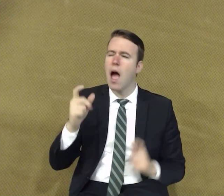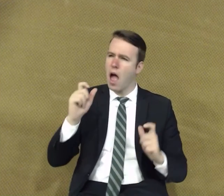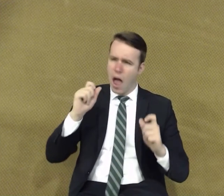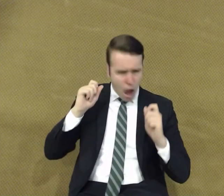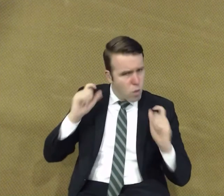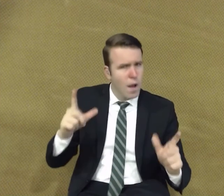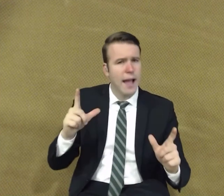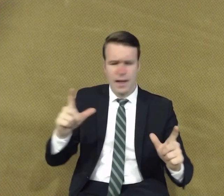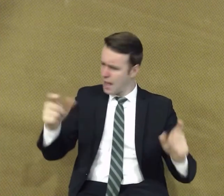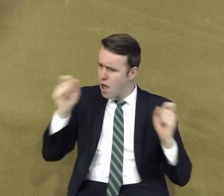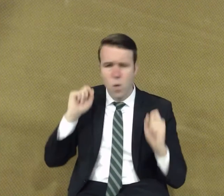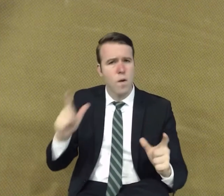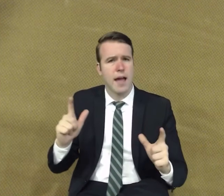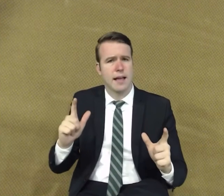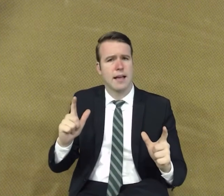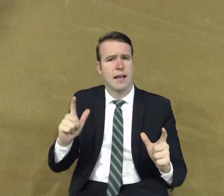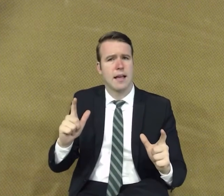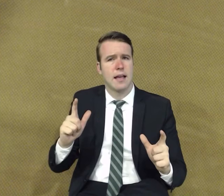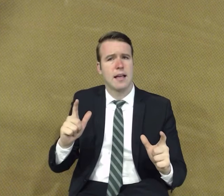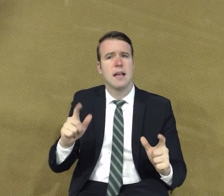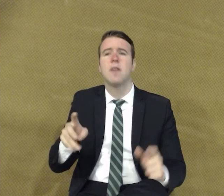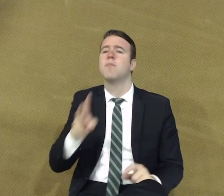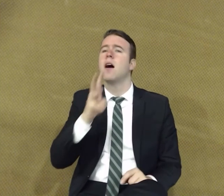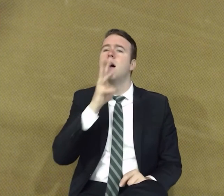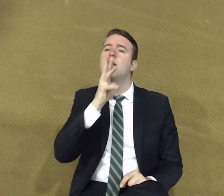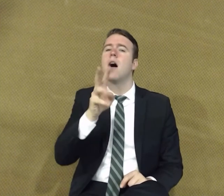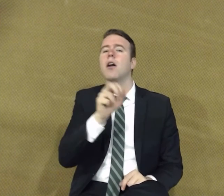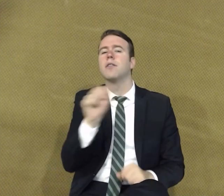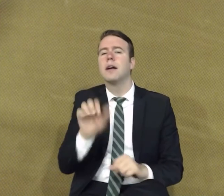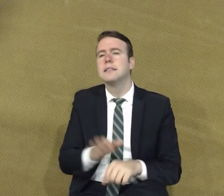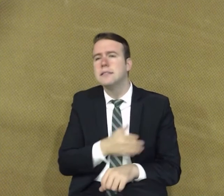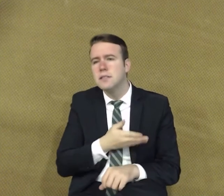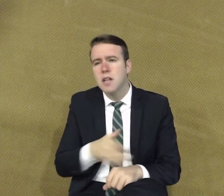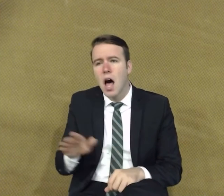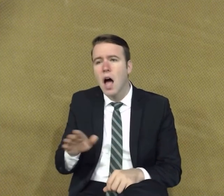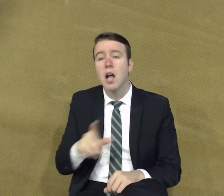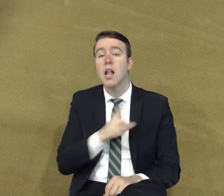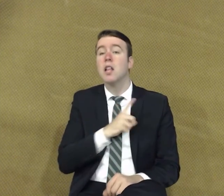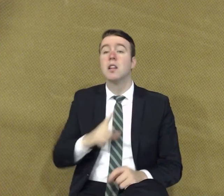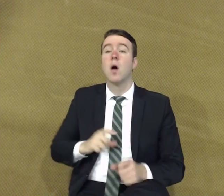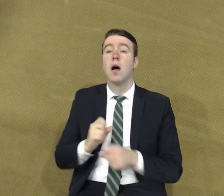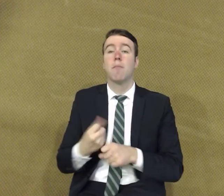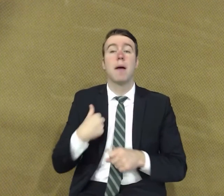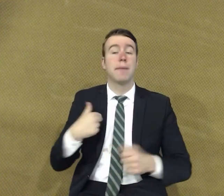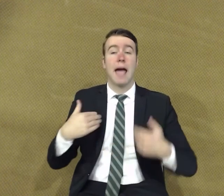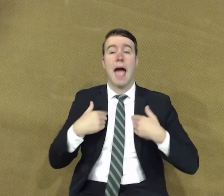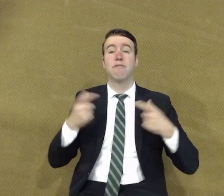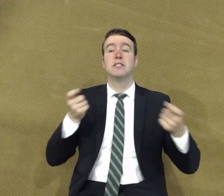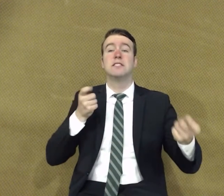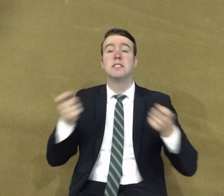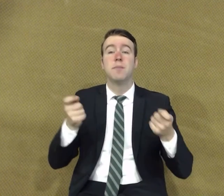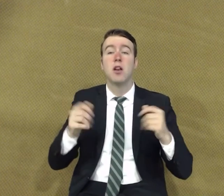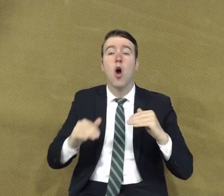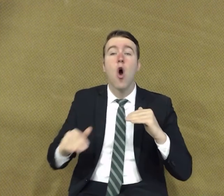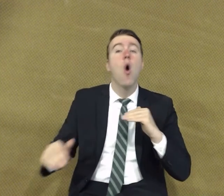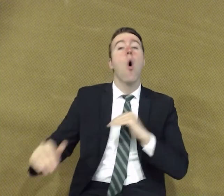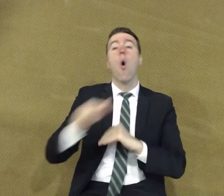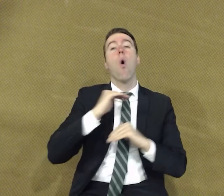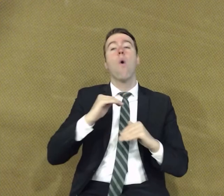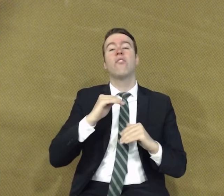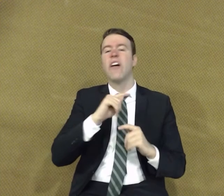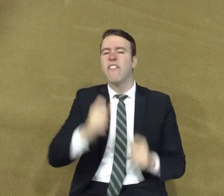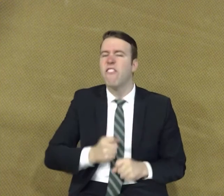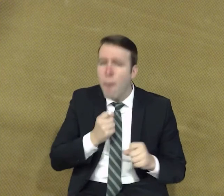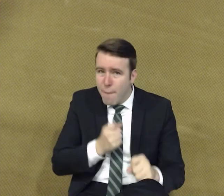awake, awake, utter a song. The Lord made me have dominion over